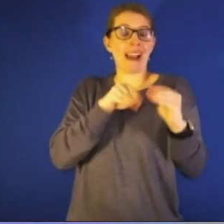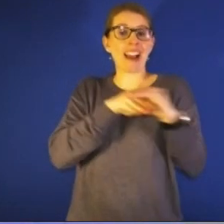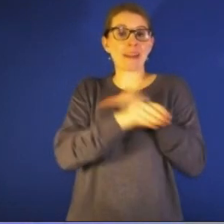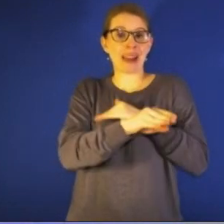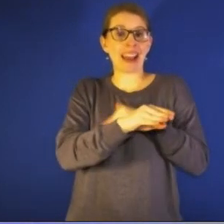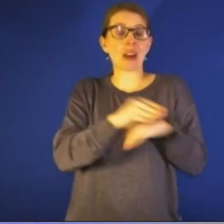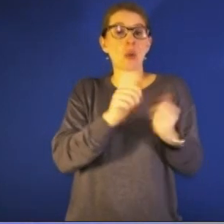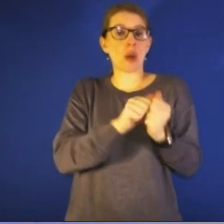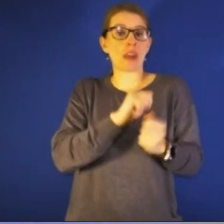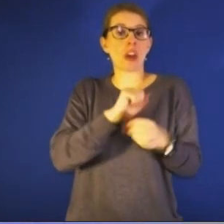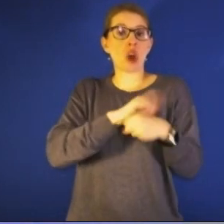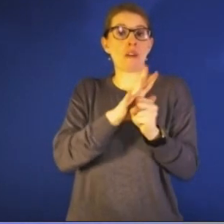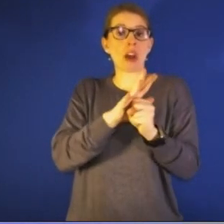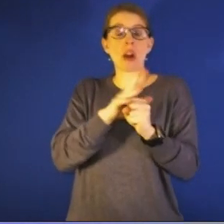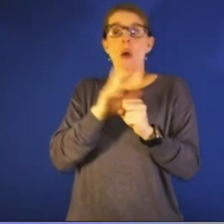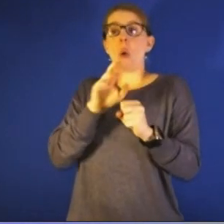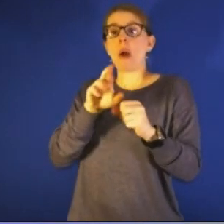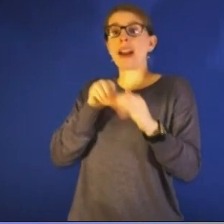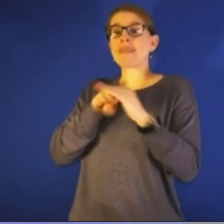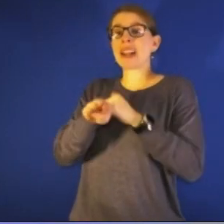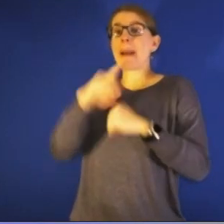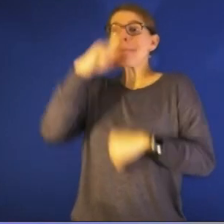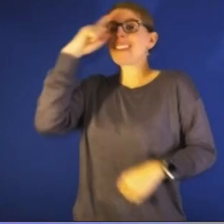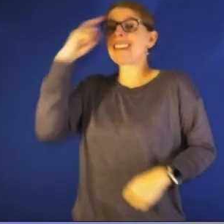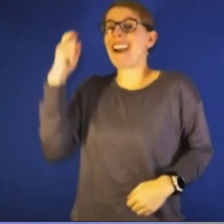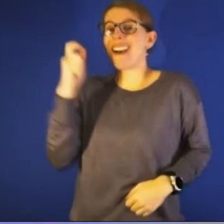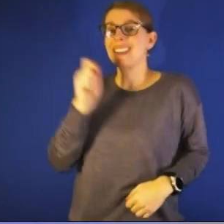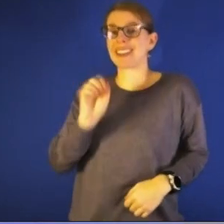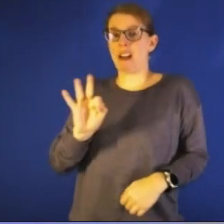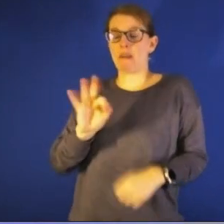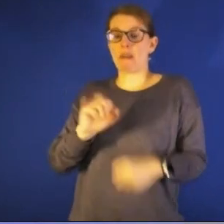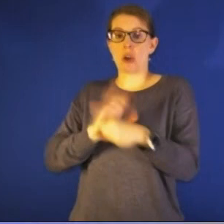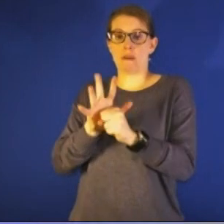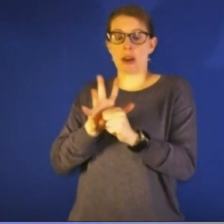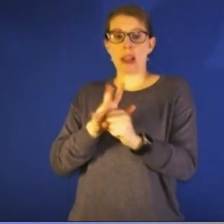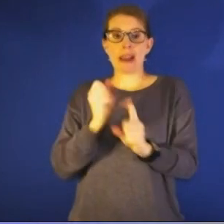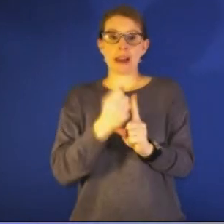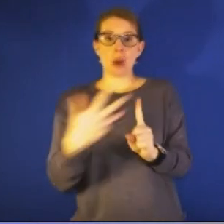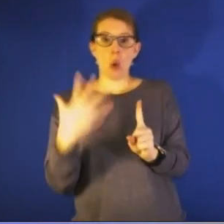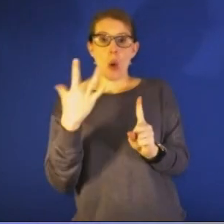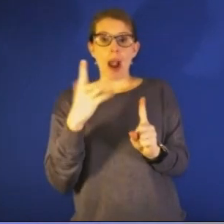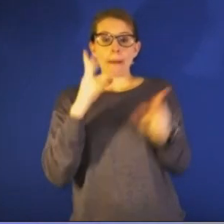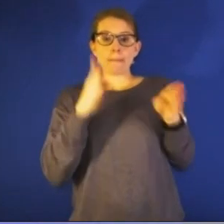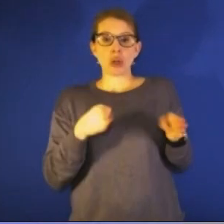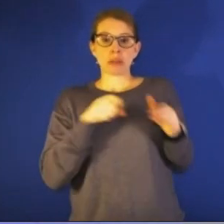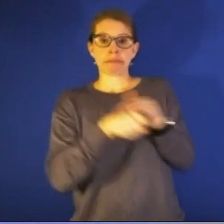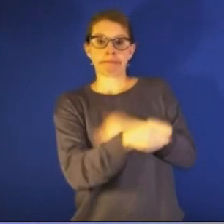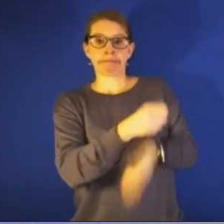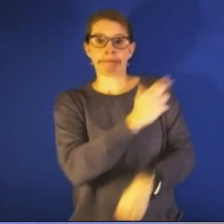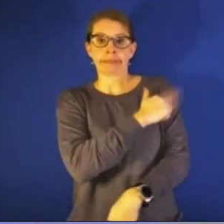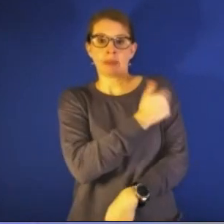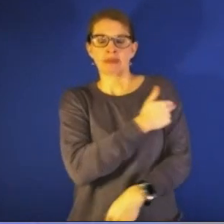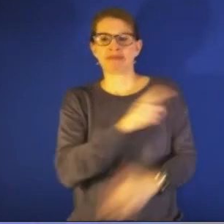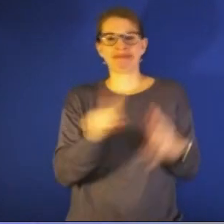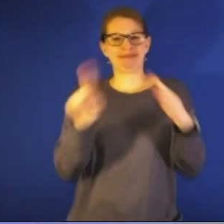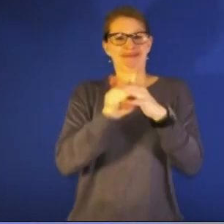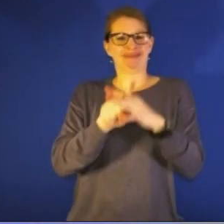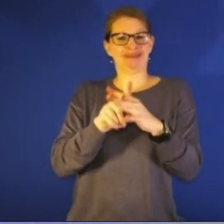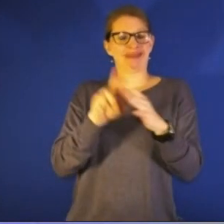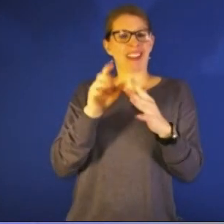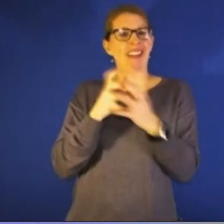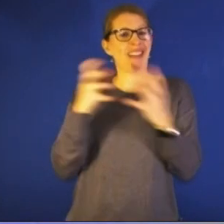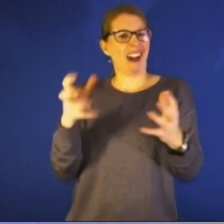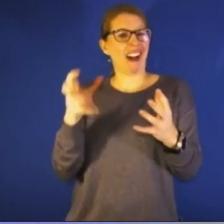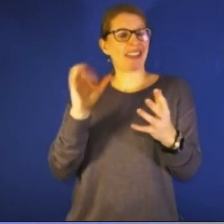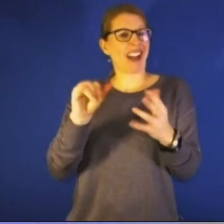admitted because of COVID. Basically detailing why someone is in the hospital. So that's come up a lot. What is that? And why